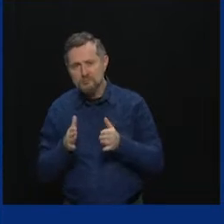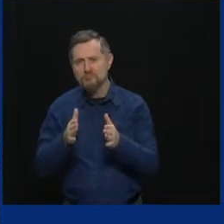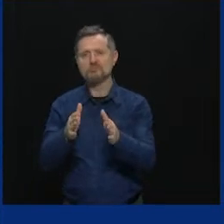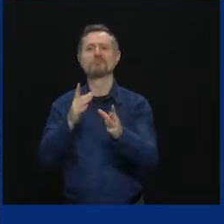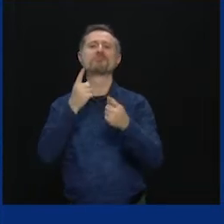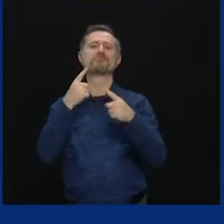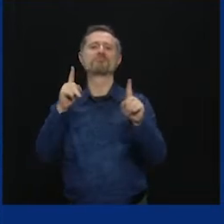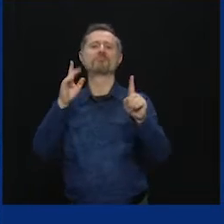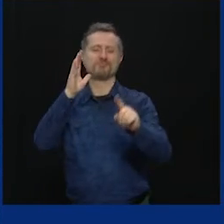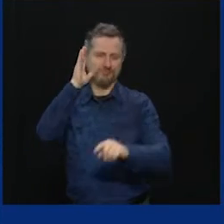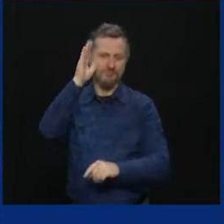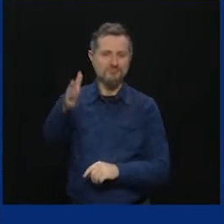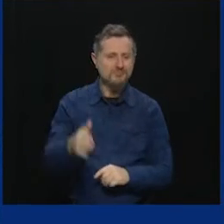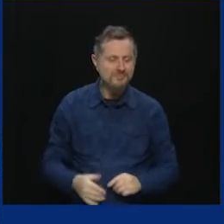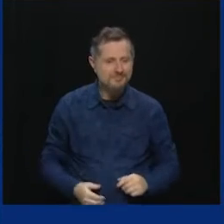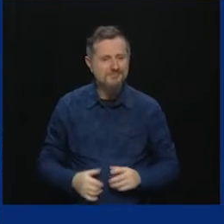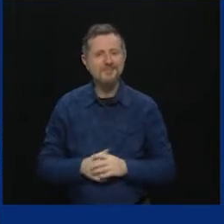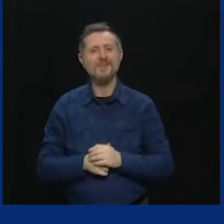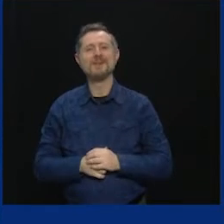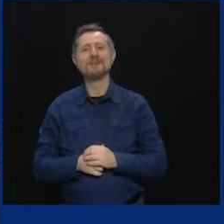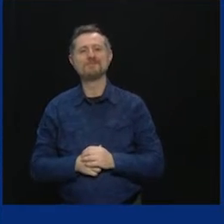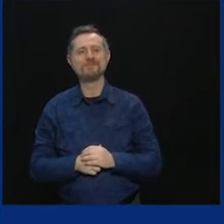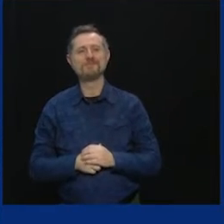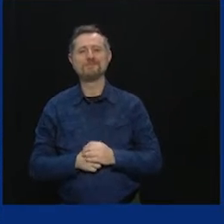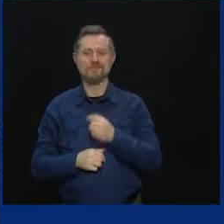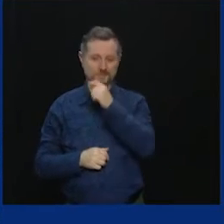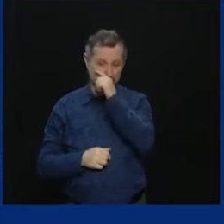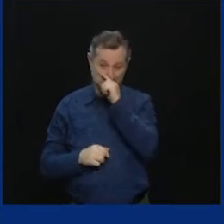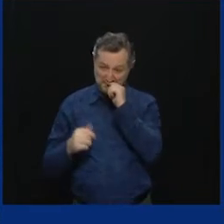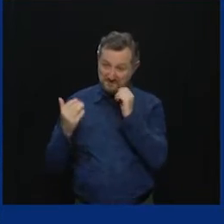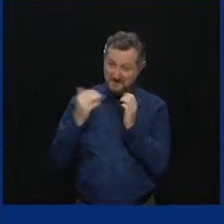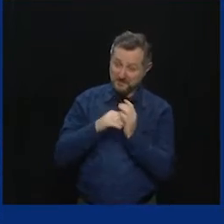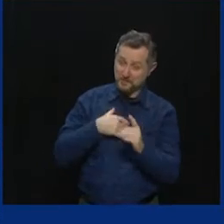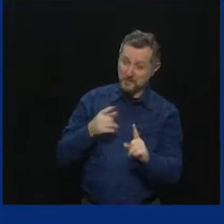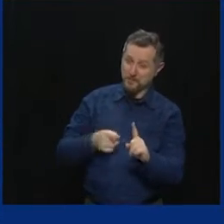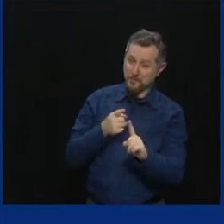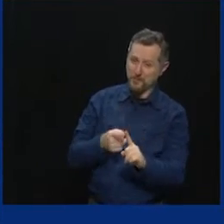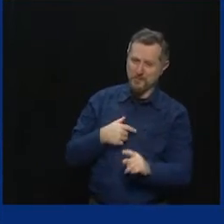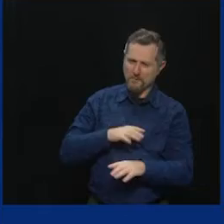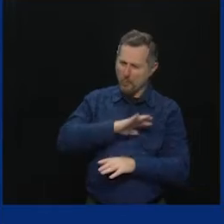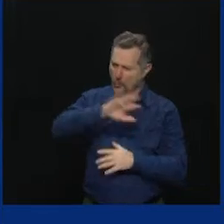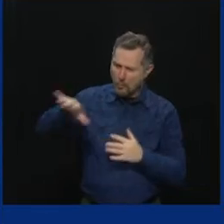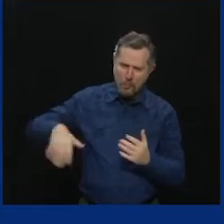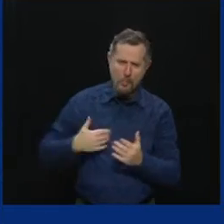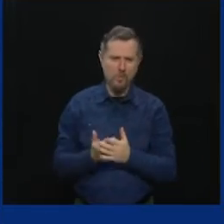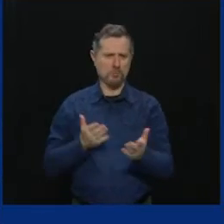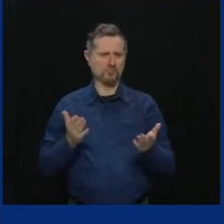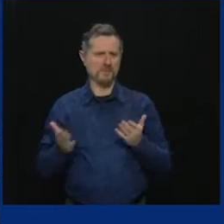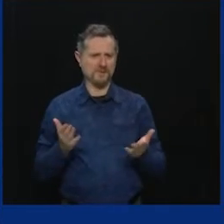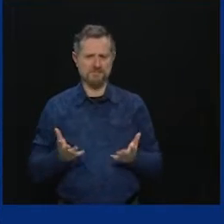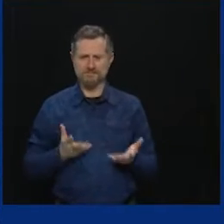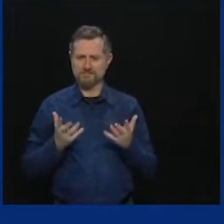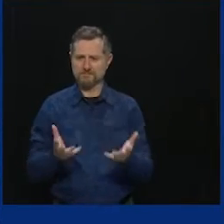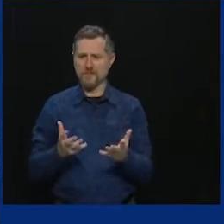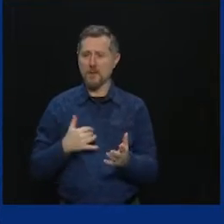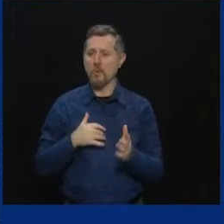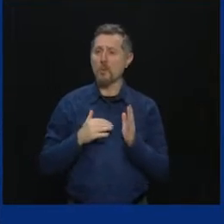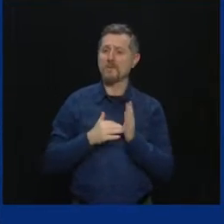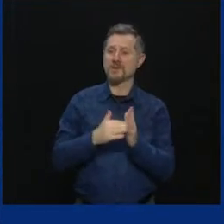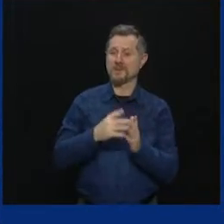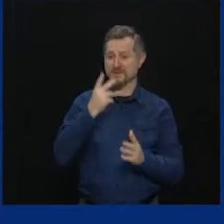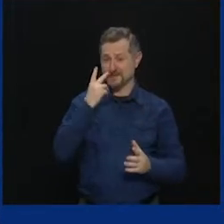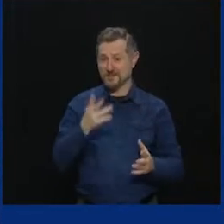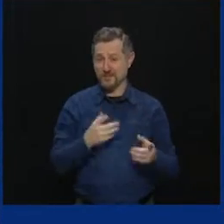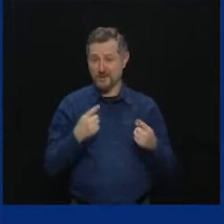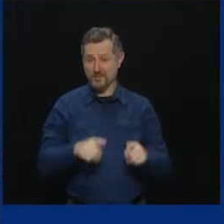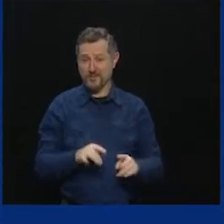And that's a key word there. The word is holistic. Because oftentimes, because we're triggered by the events that take